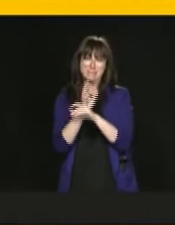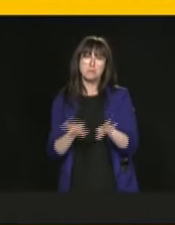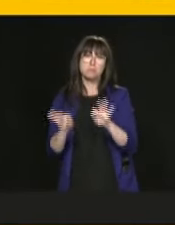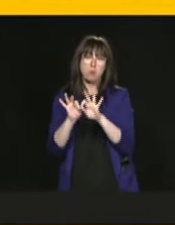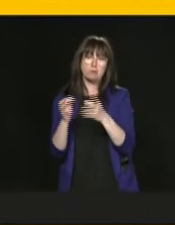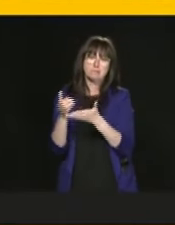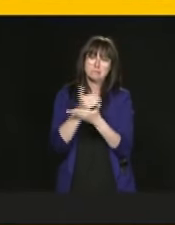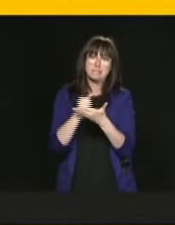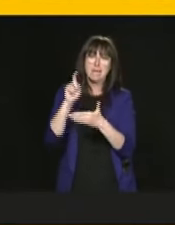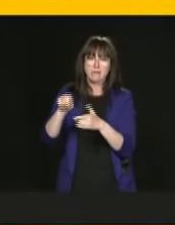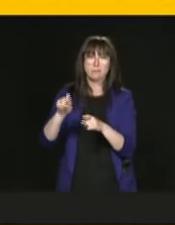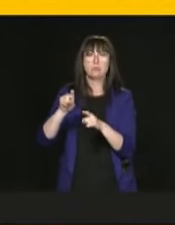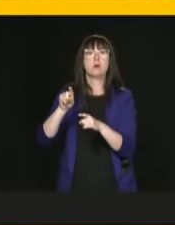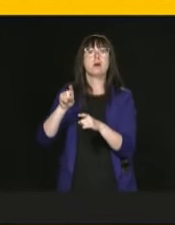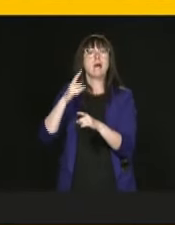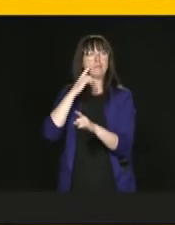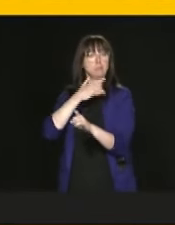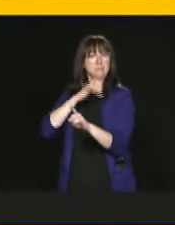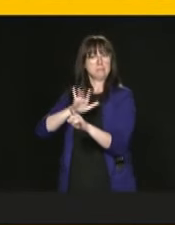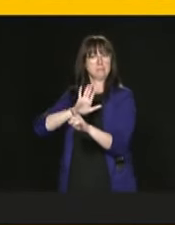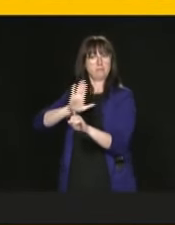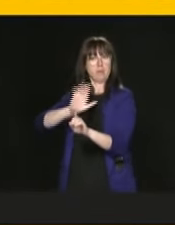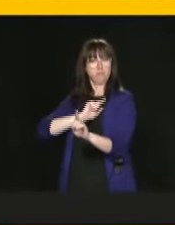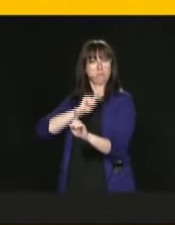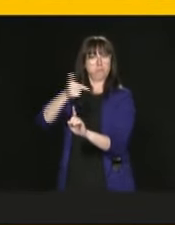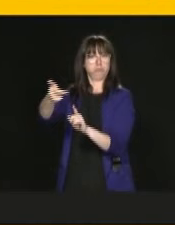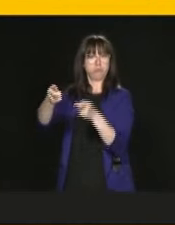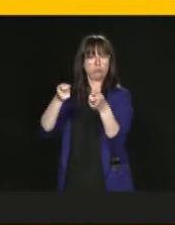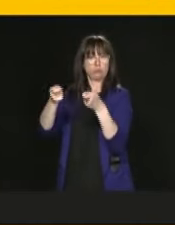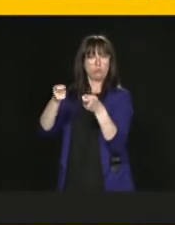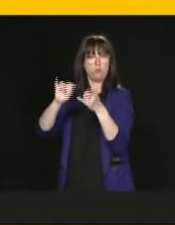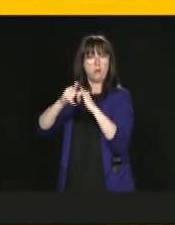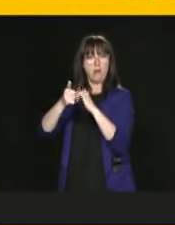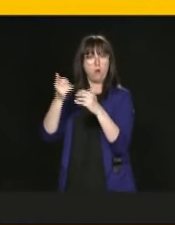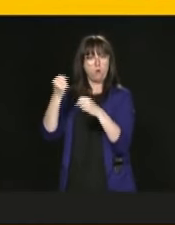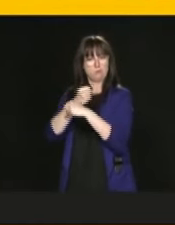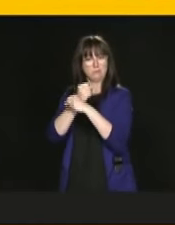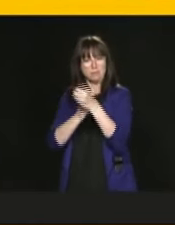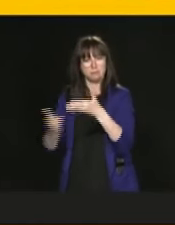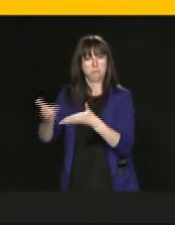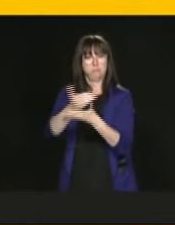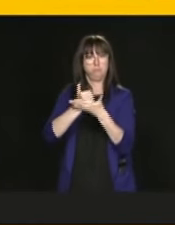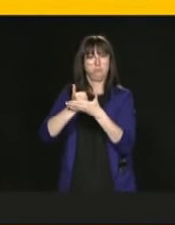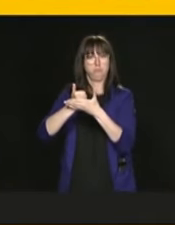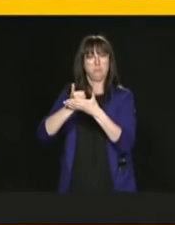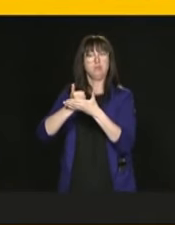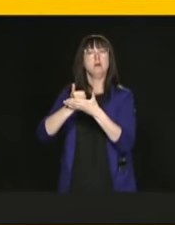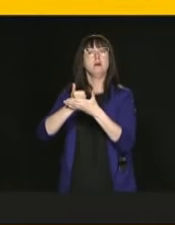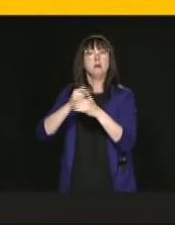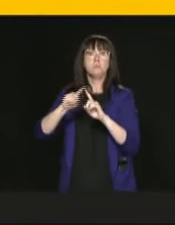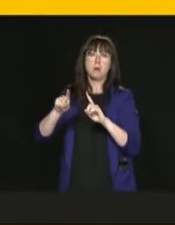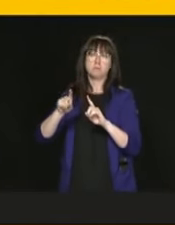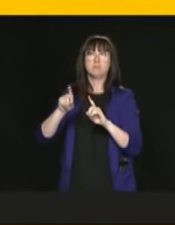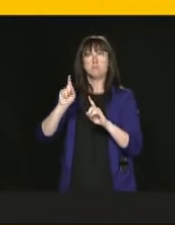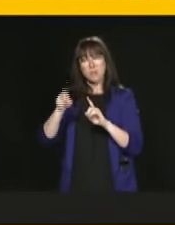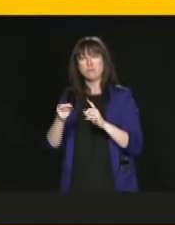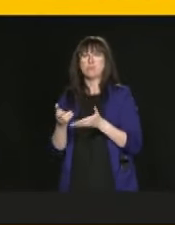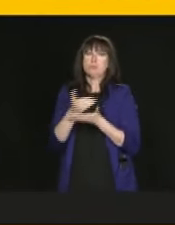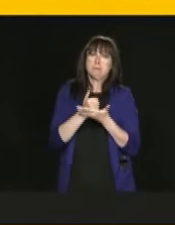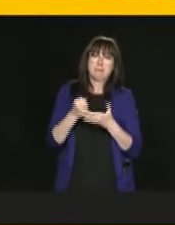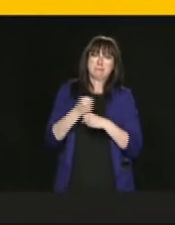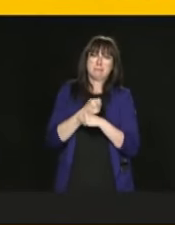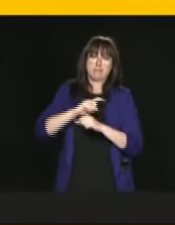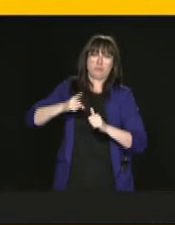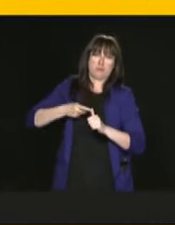over First Nations data. But the premise to that is that we have to be collecting it in the first place. And while Indigenous Services Canada, for its